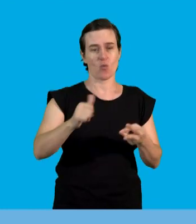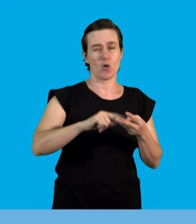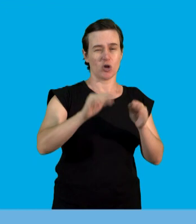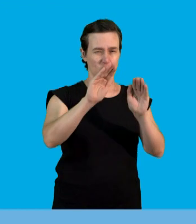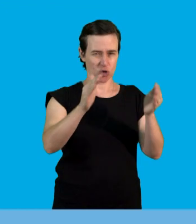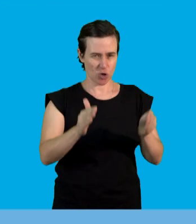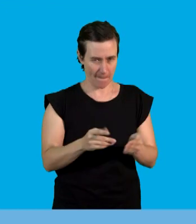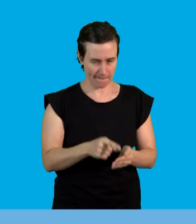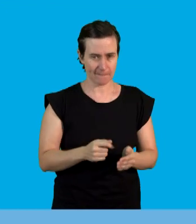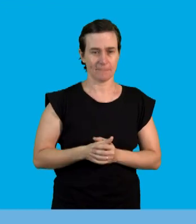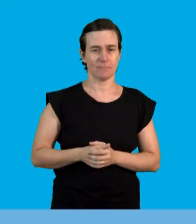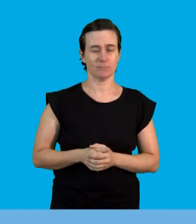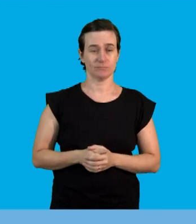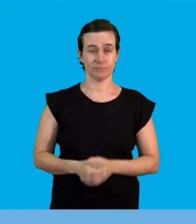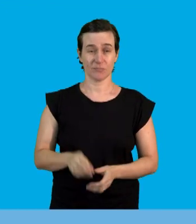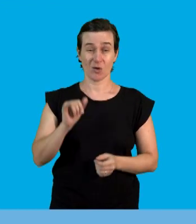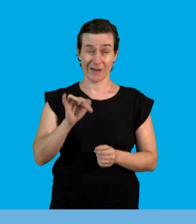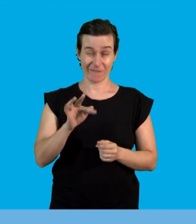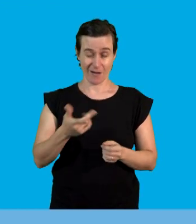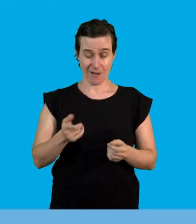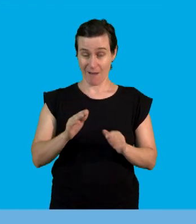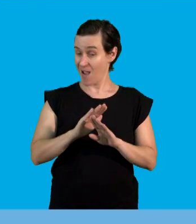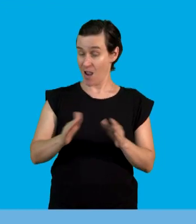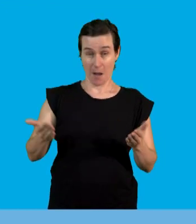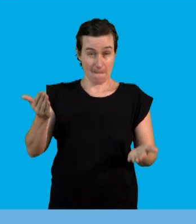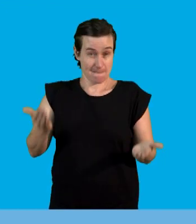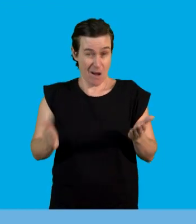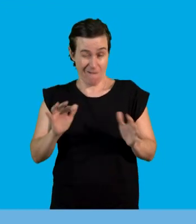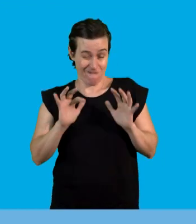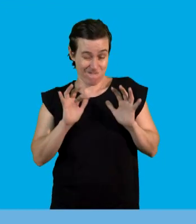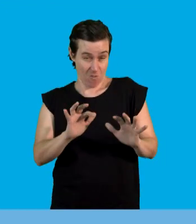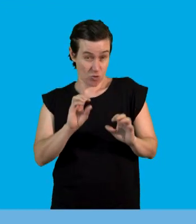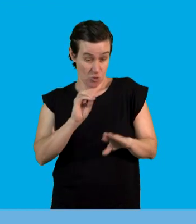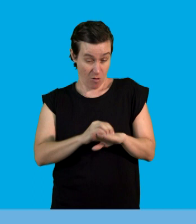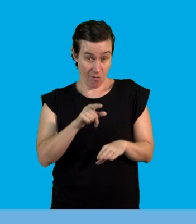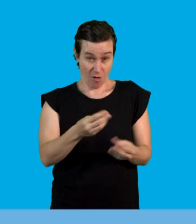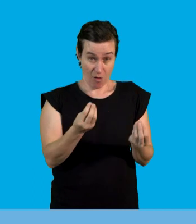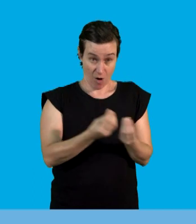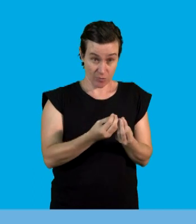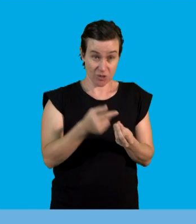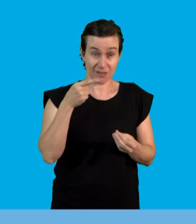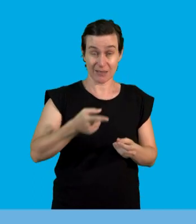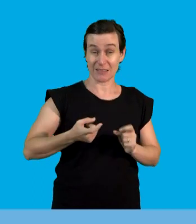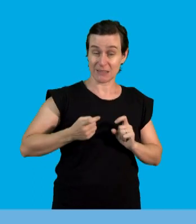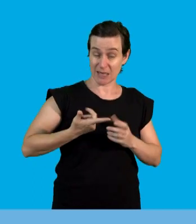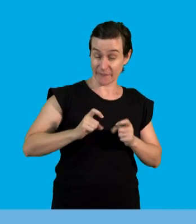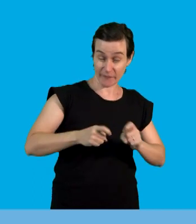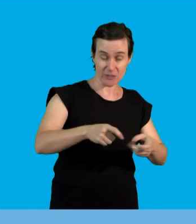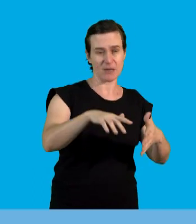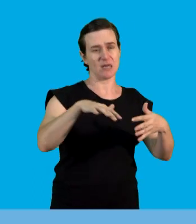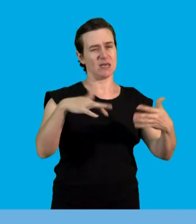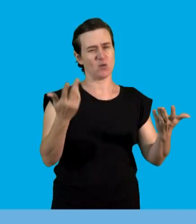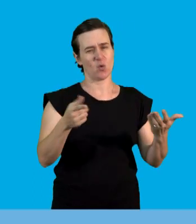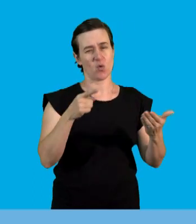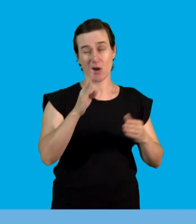have unbalanced forces, and those unbalanced forces are exerted on an object, the speed, the direction, and the shape